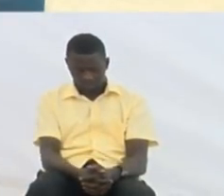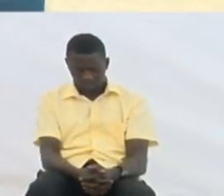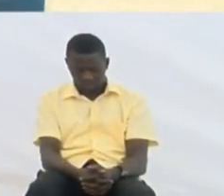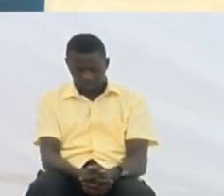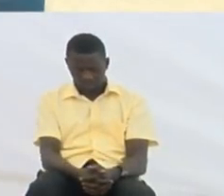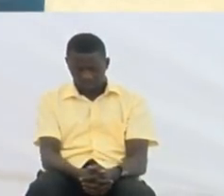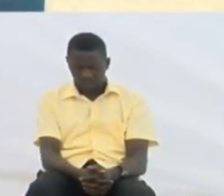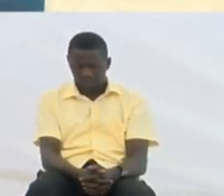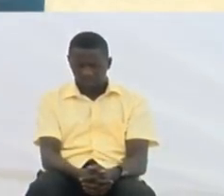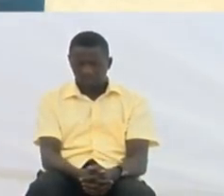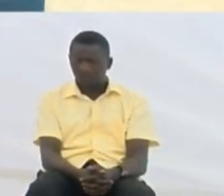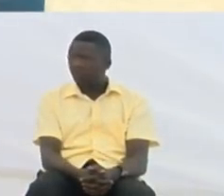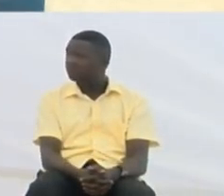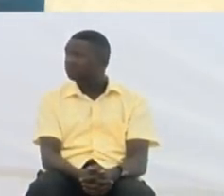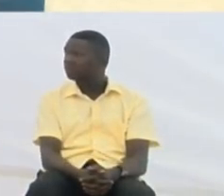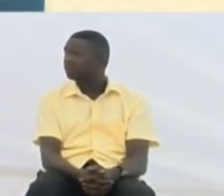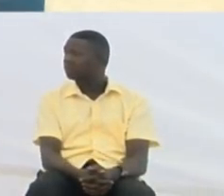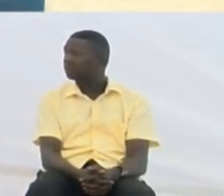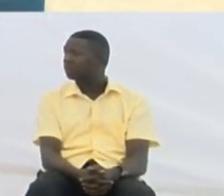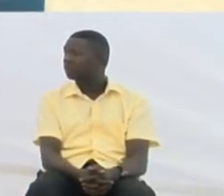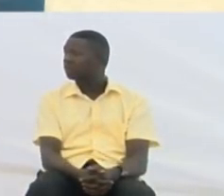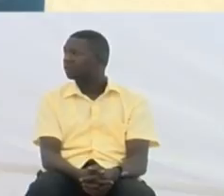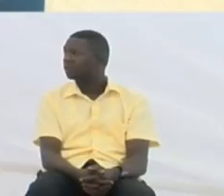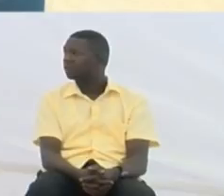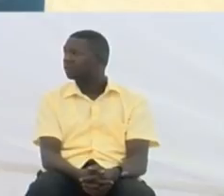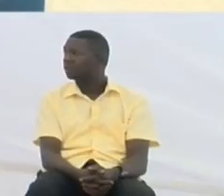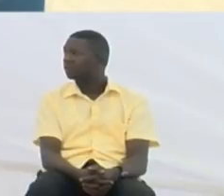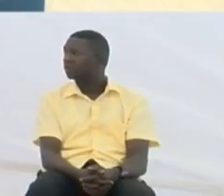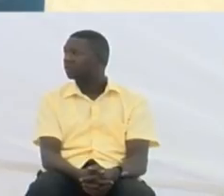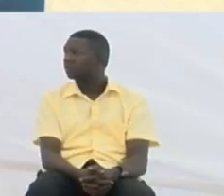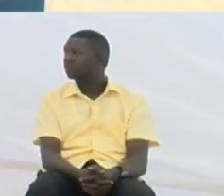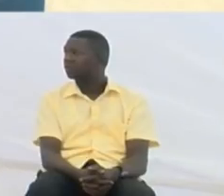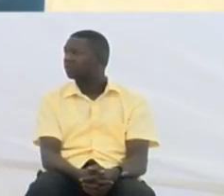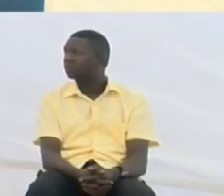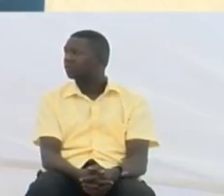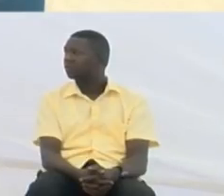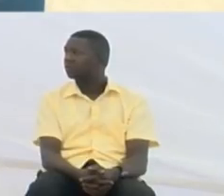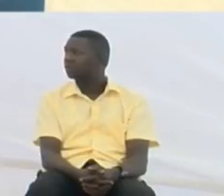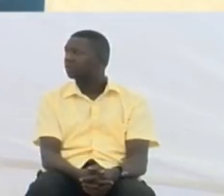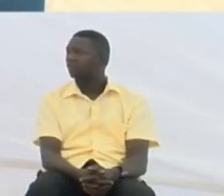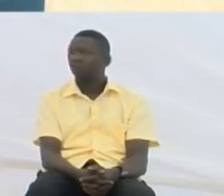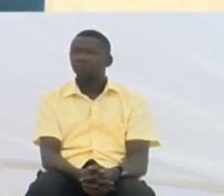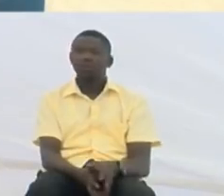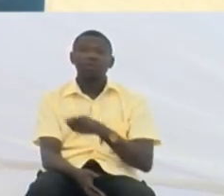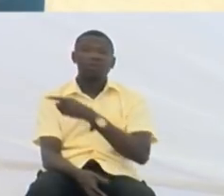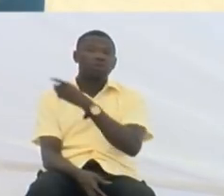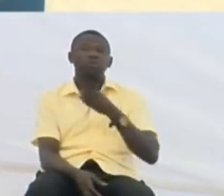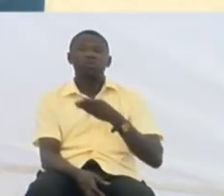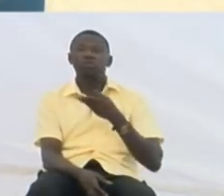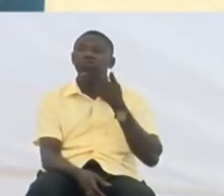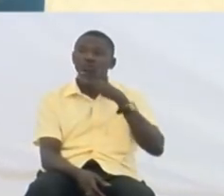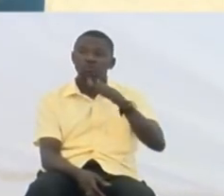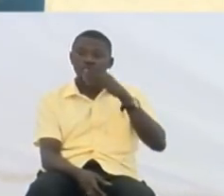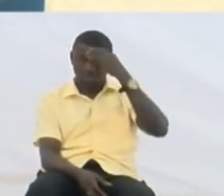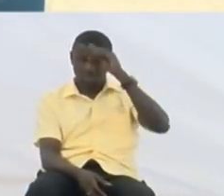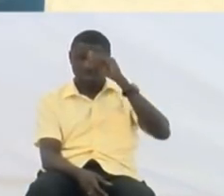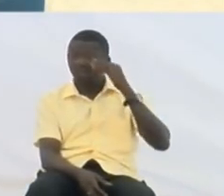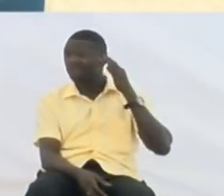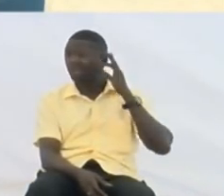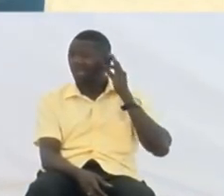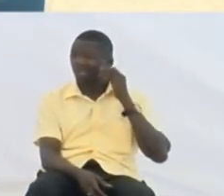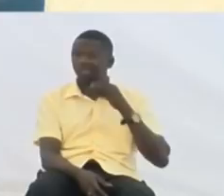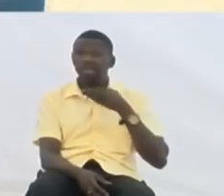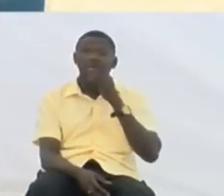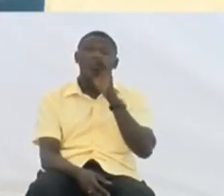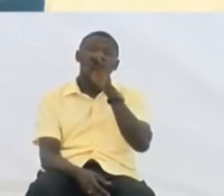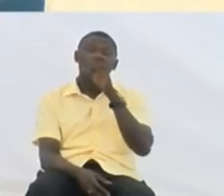toleke kumandi menna bang. O fondi keli de kafuna fok green boys or no man of fenko, mare kafuna. Those youths, I don't know whether they call them green